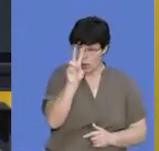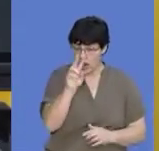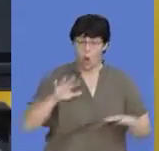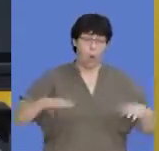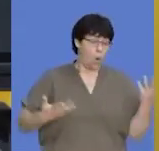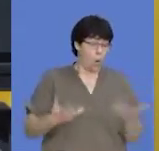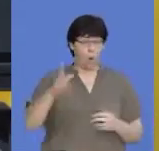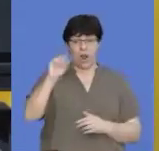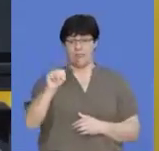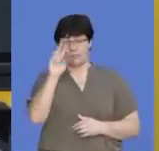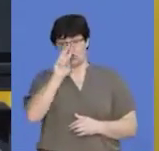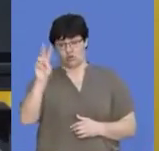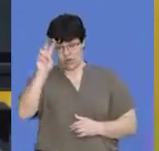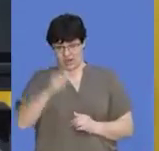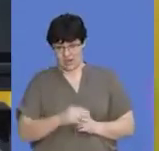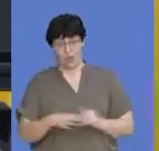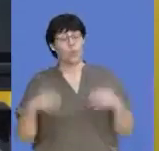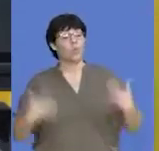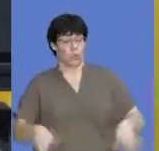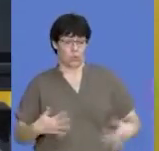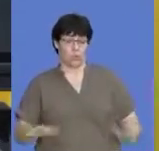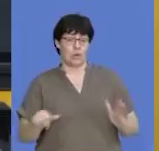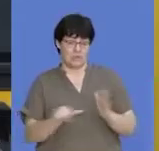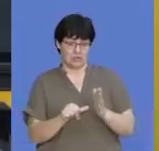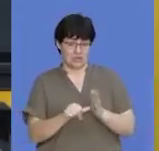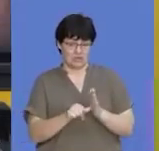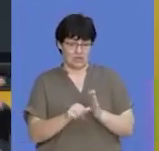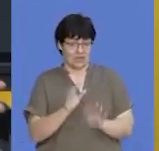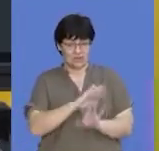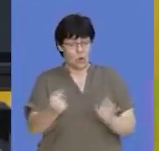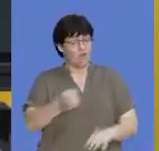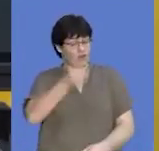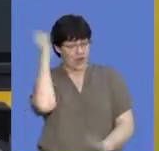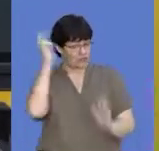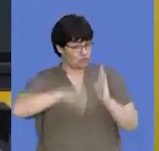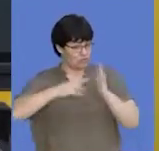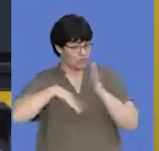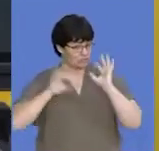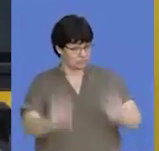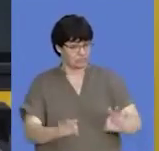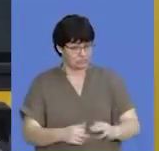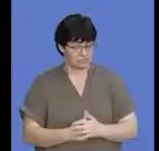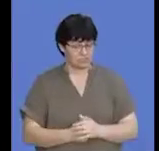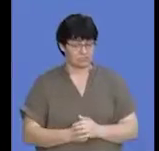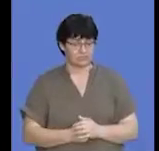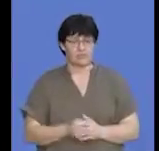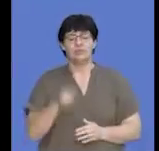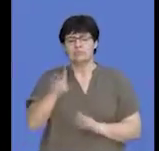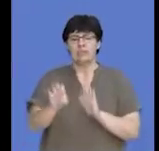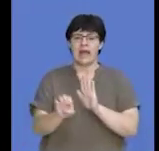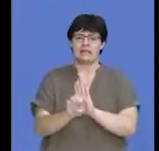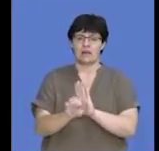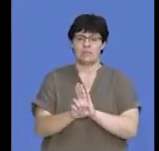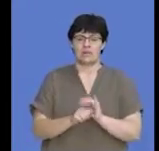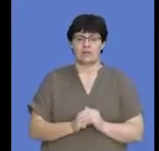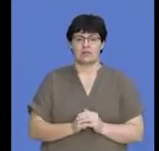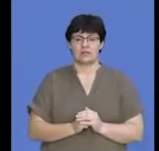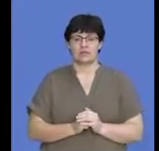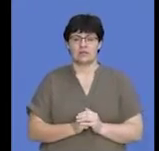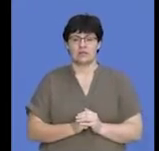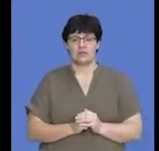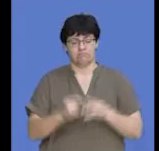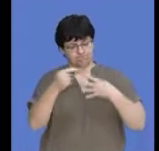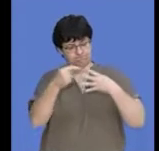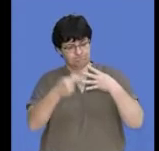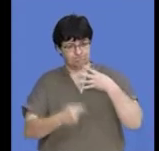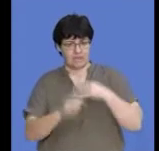or meters squared? Very important. Don't forget to read. Now, in this example, you have the following.